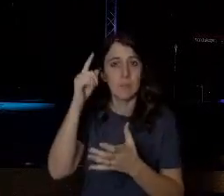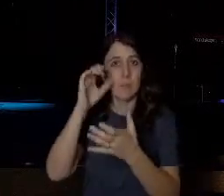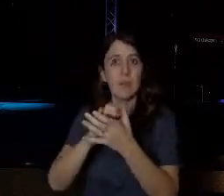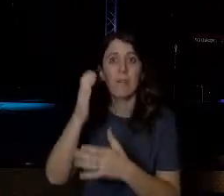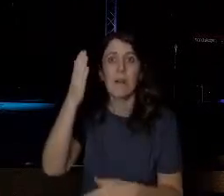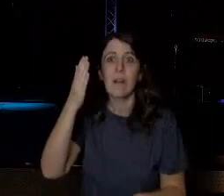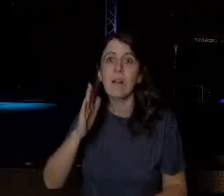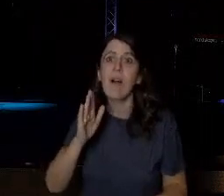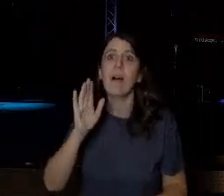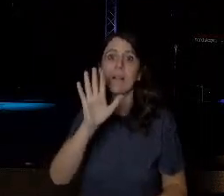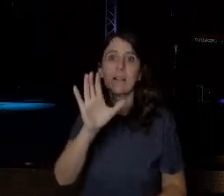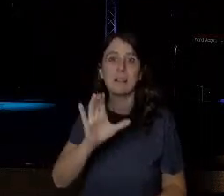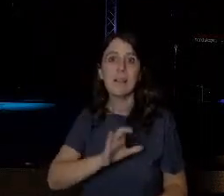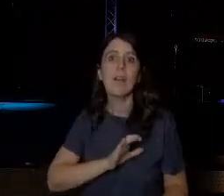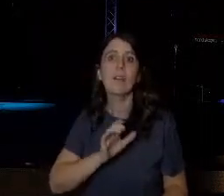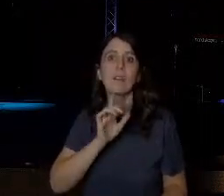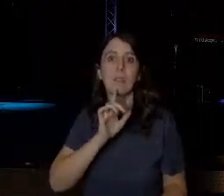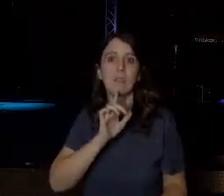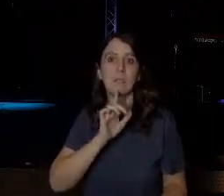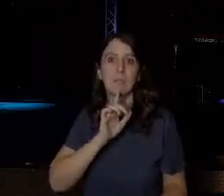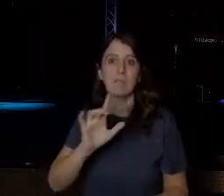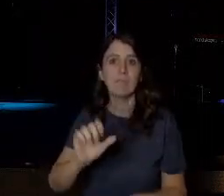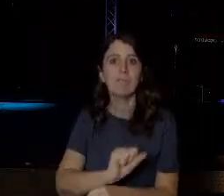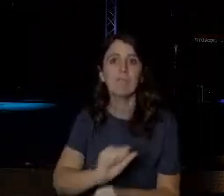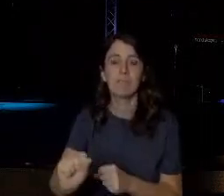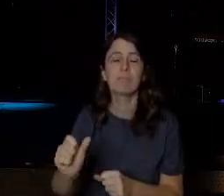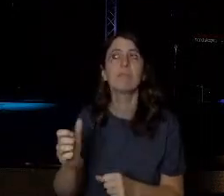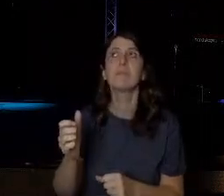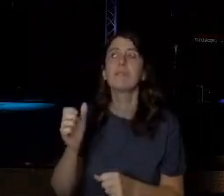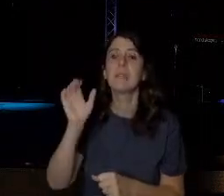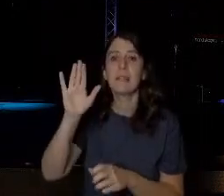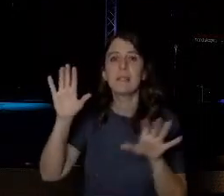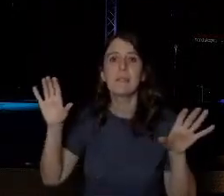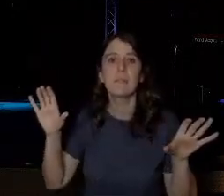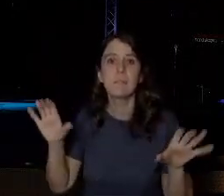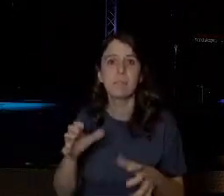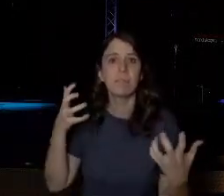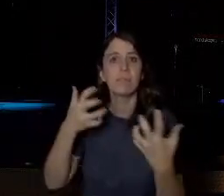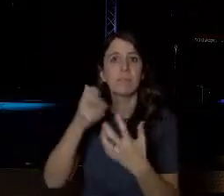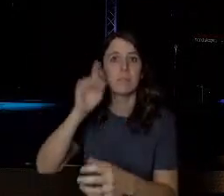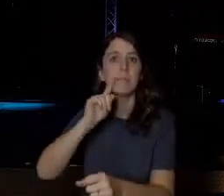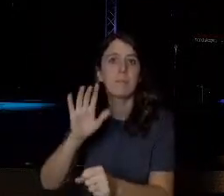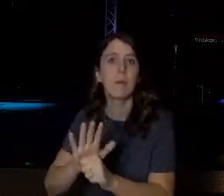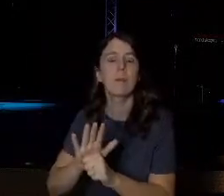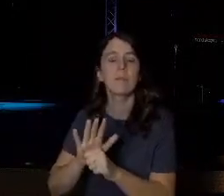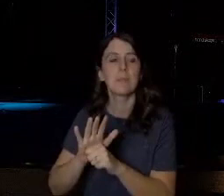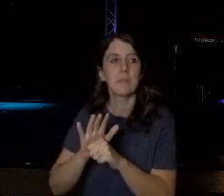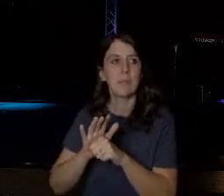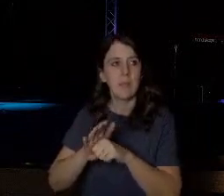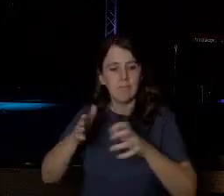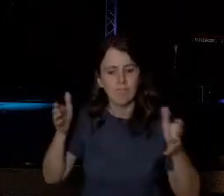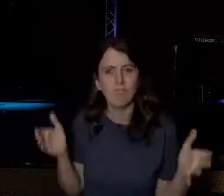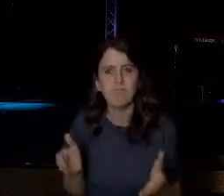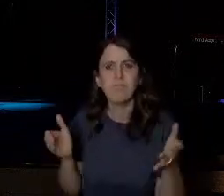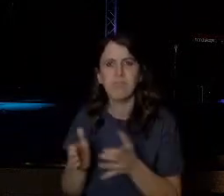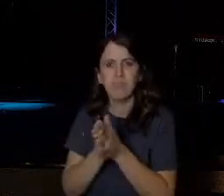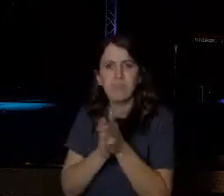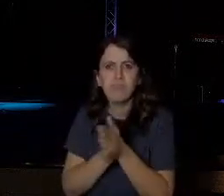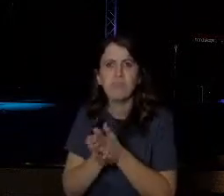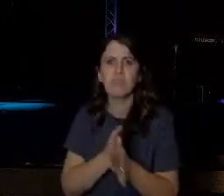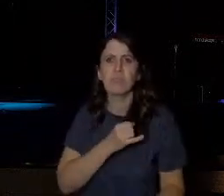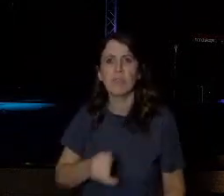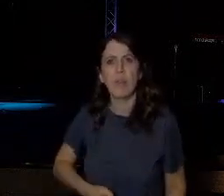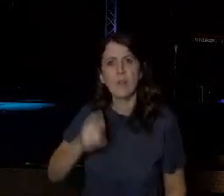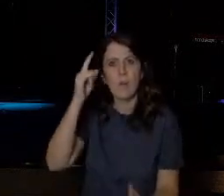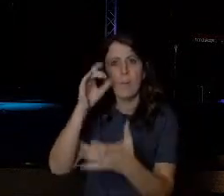he says he is and he will do what he says he will do just drives Joshua to believe God, even if the plan makes no sense, and